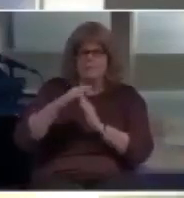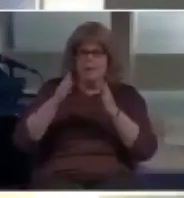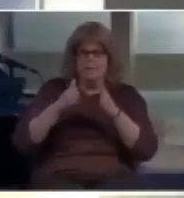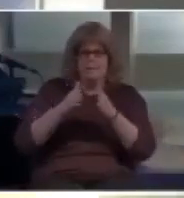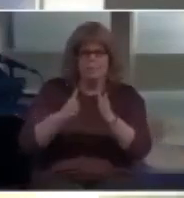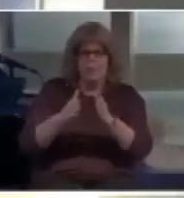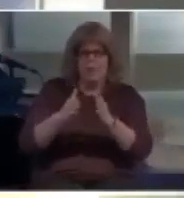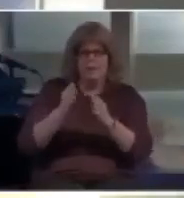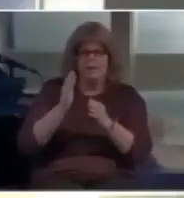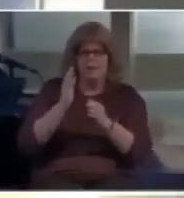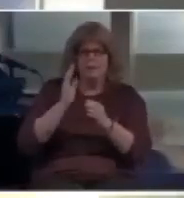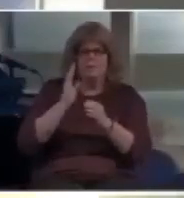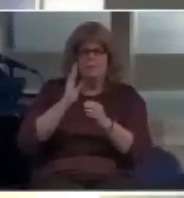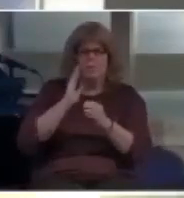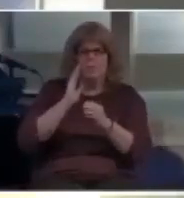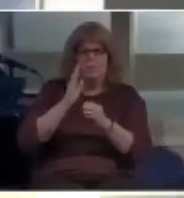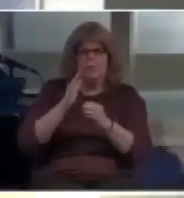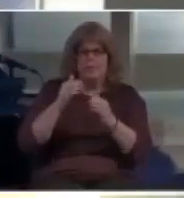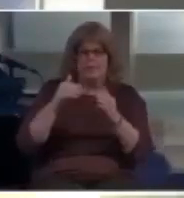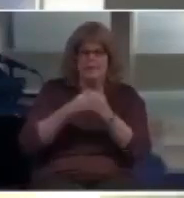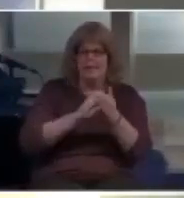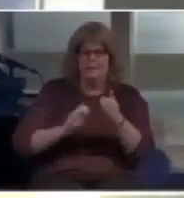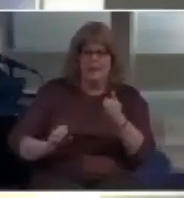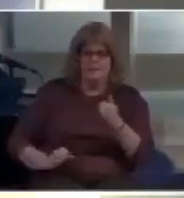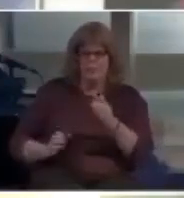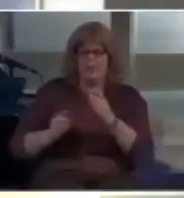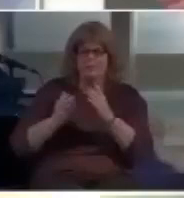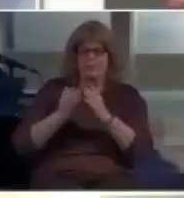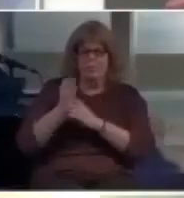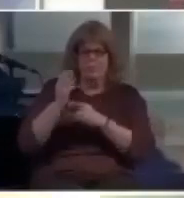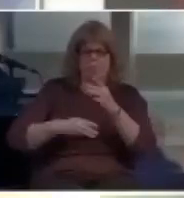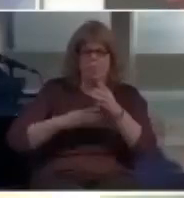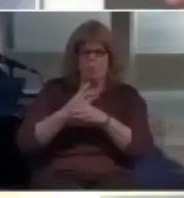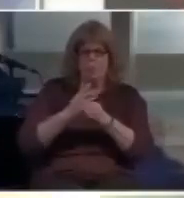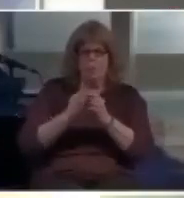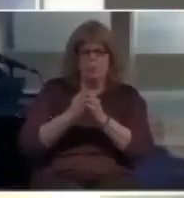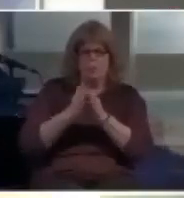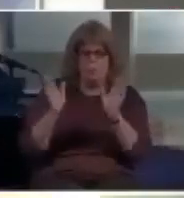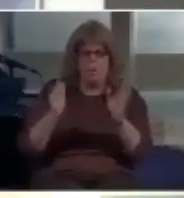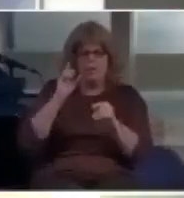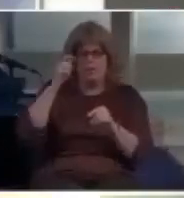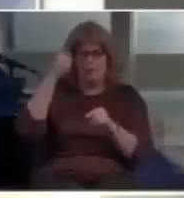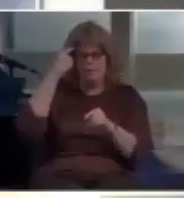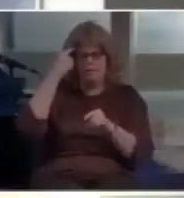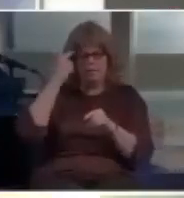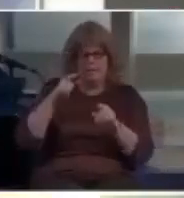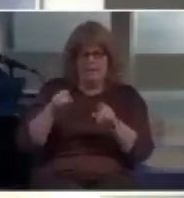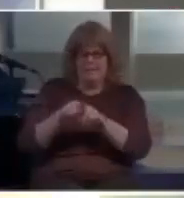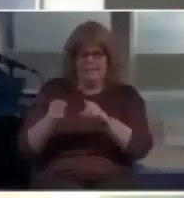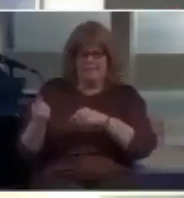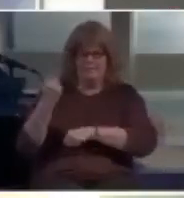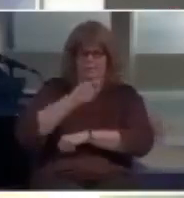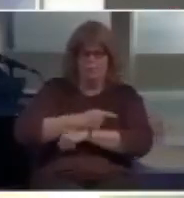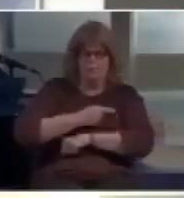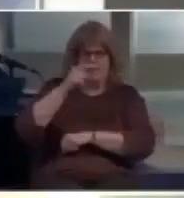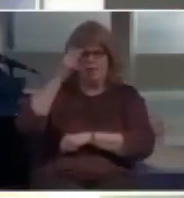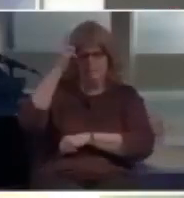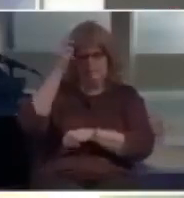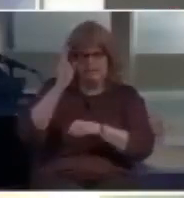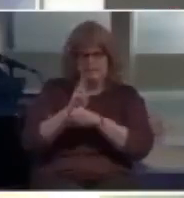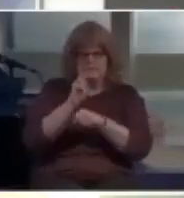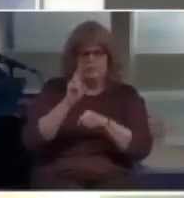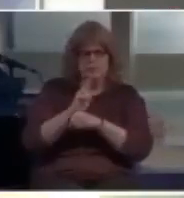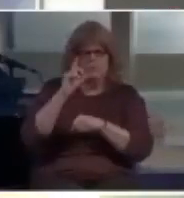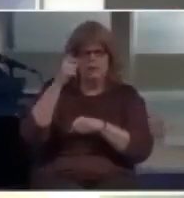is going to be the Antichrist through a worldwide government, but that even today, Satan is